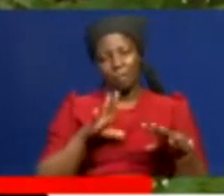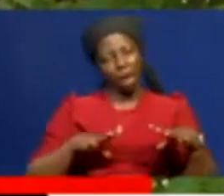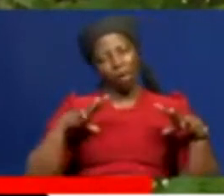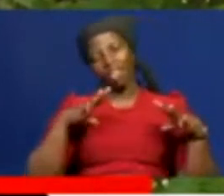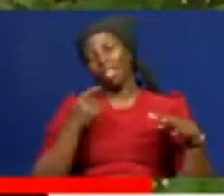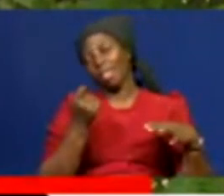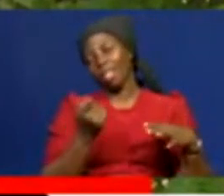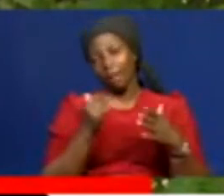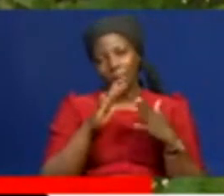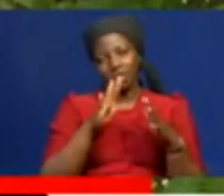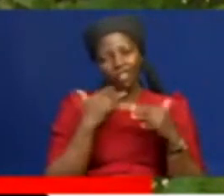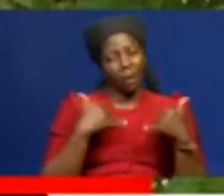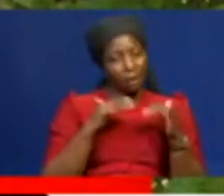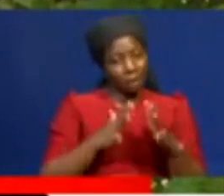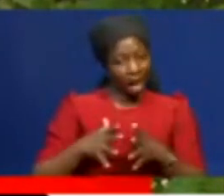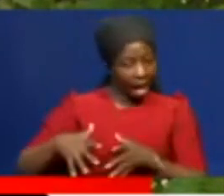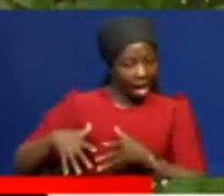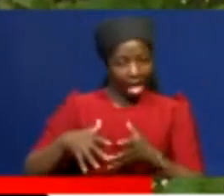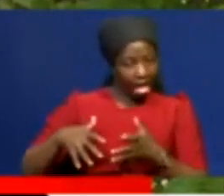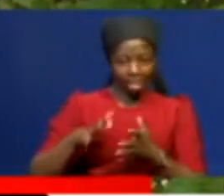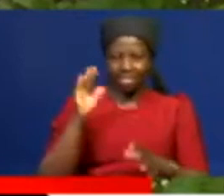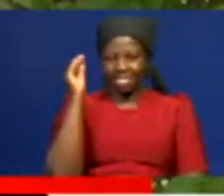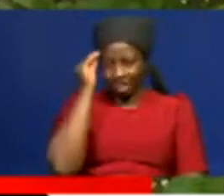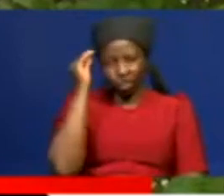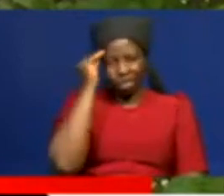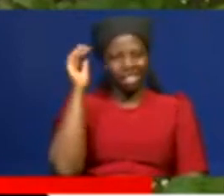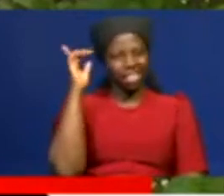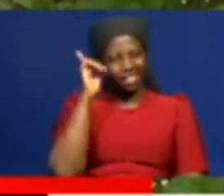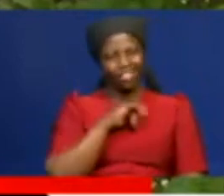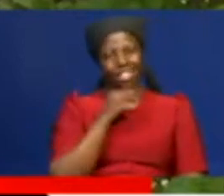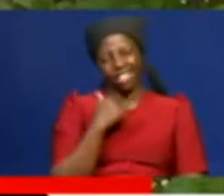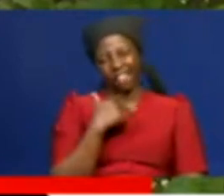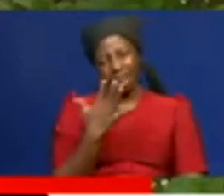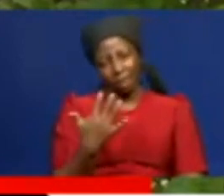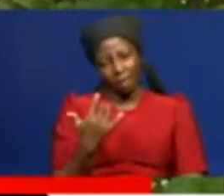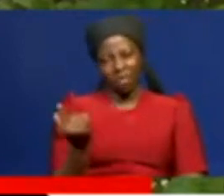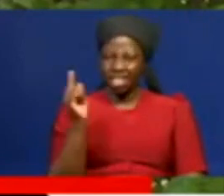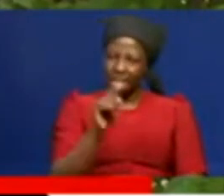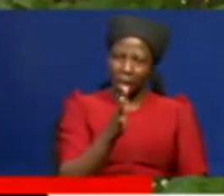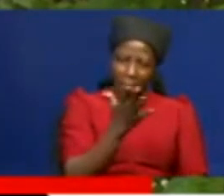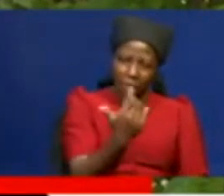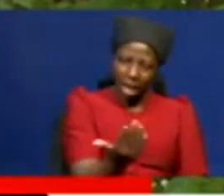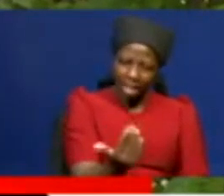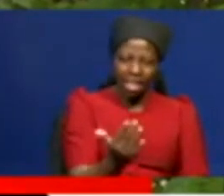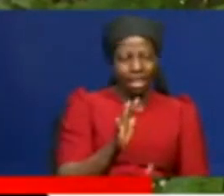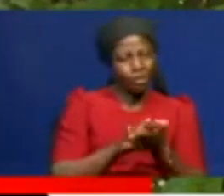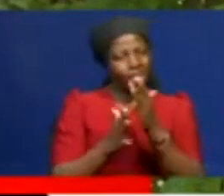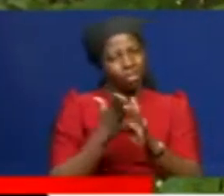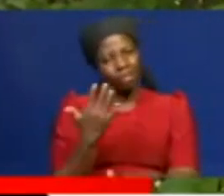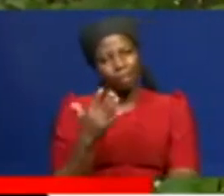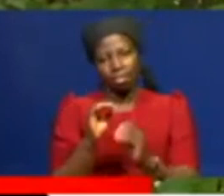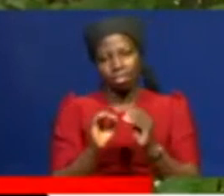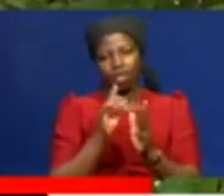of we rugby players, we are learned fellas. Yes, we have papers. We don't come begging without papers. So it's